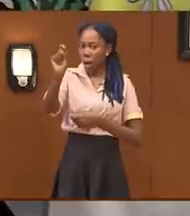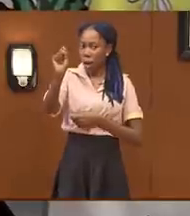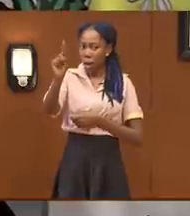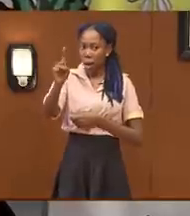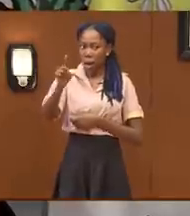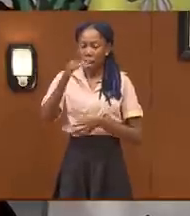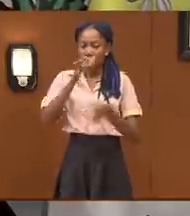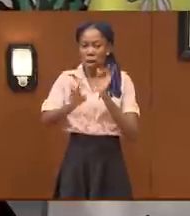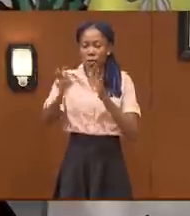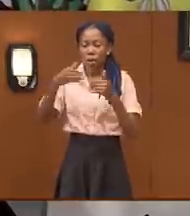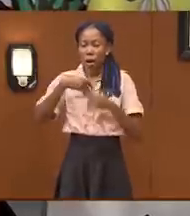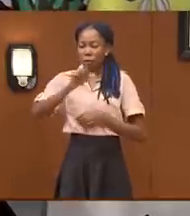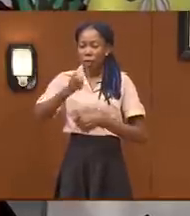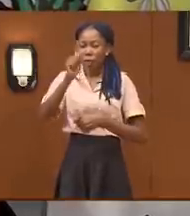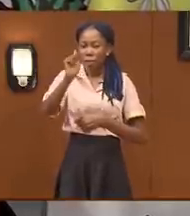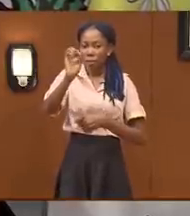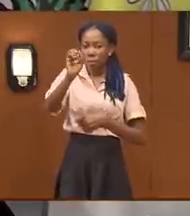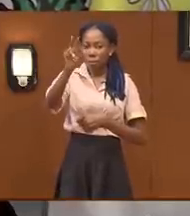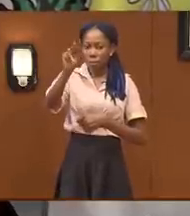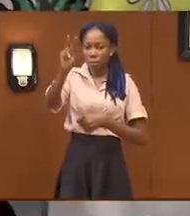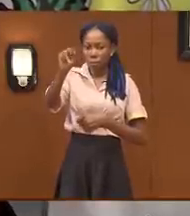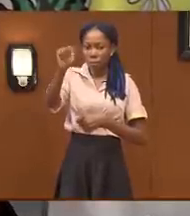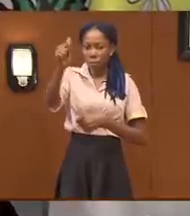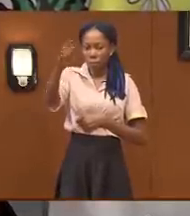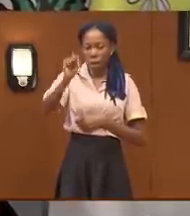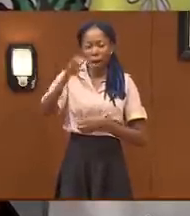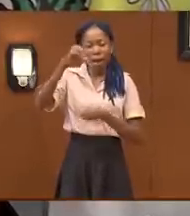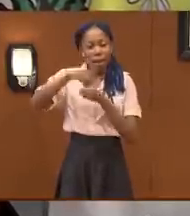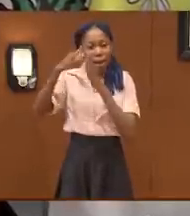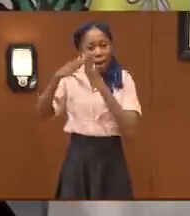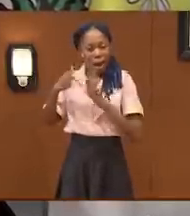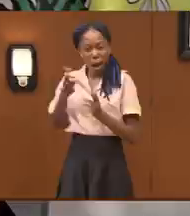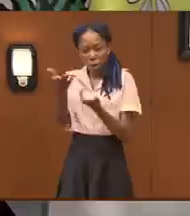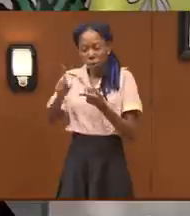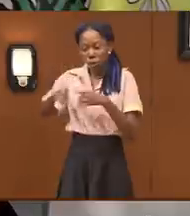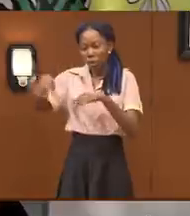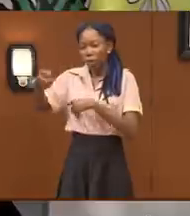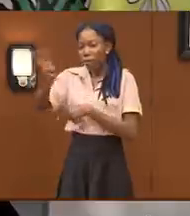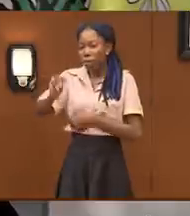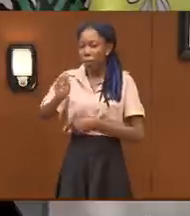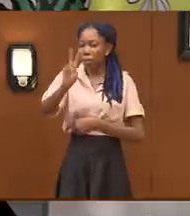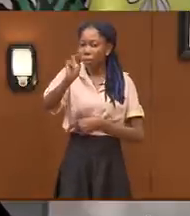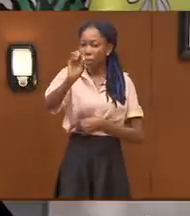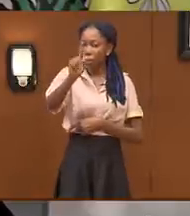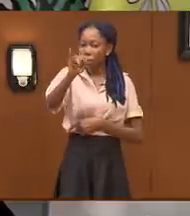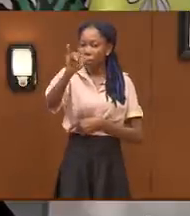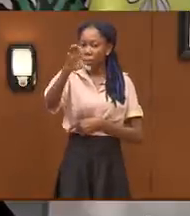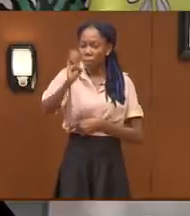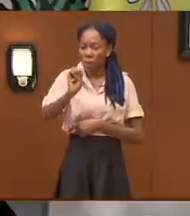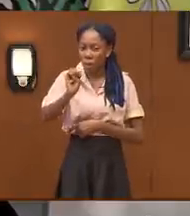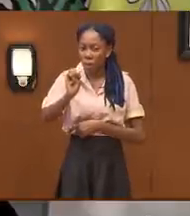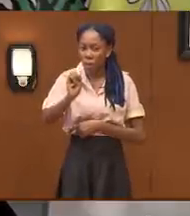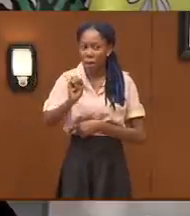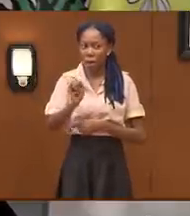if you have a tenant in the house and you want to serve them notice to quit, excluding Banana